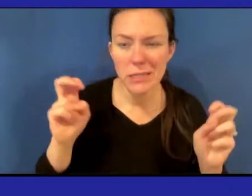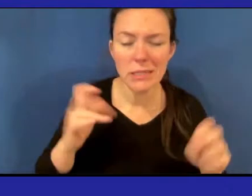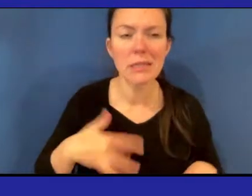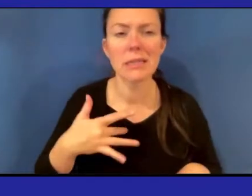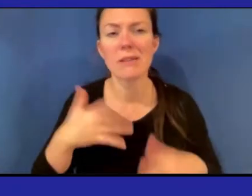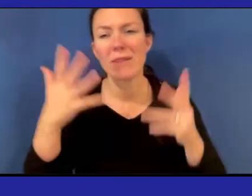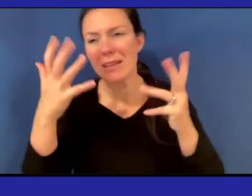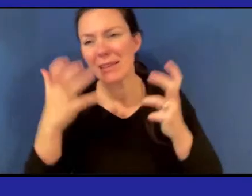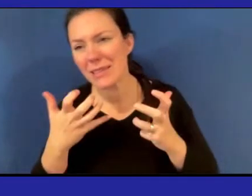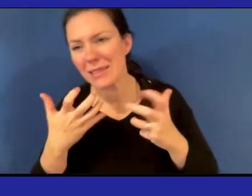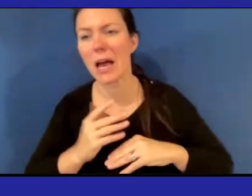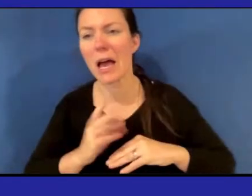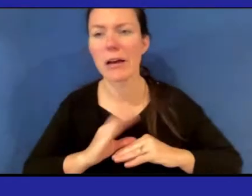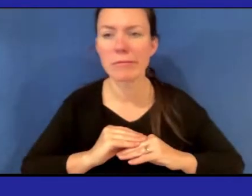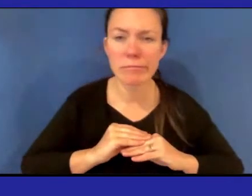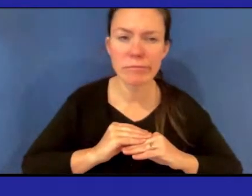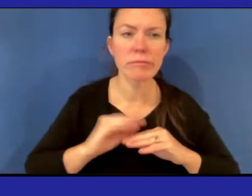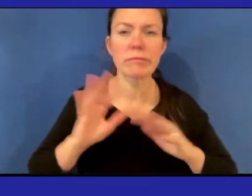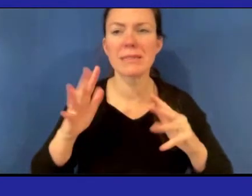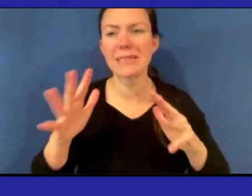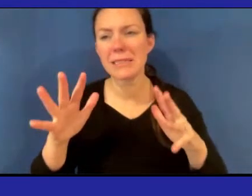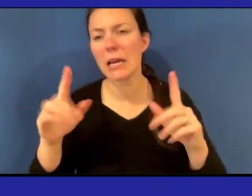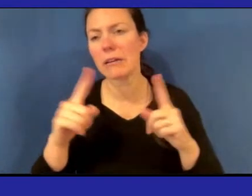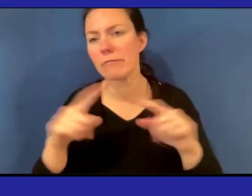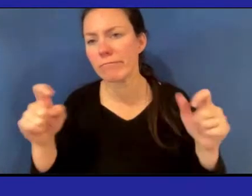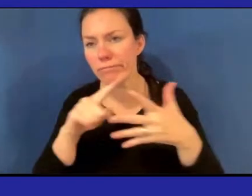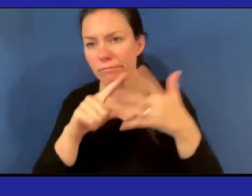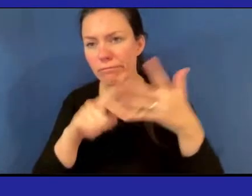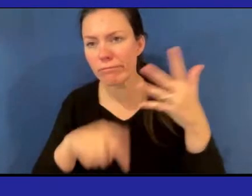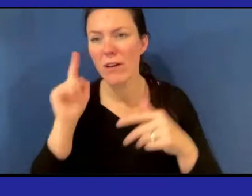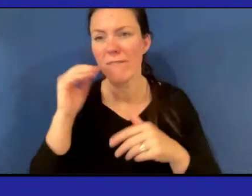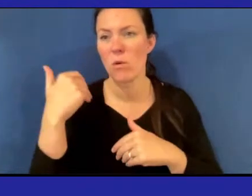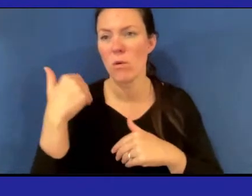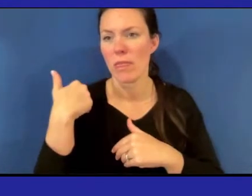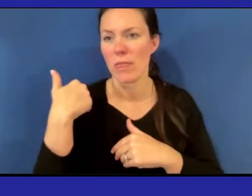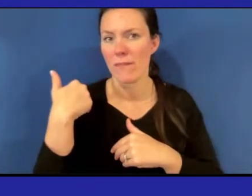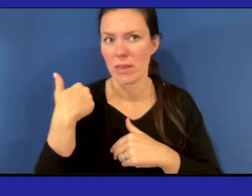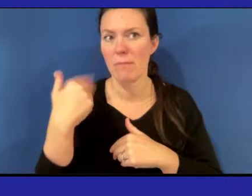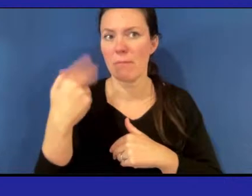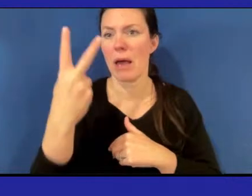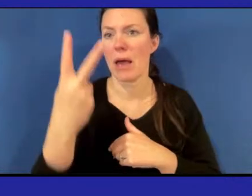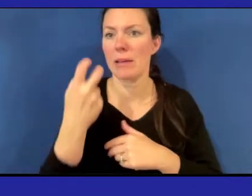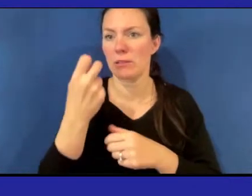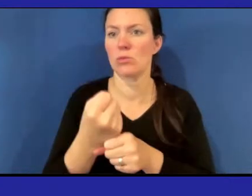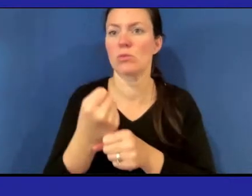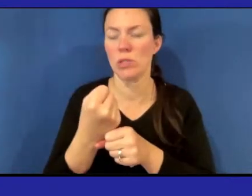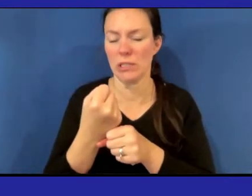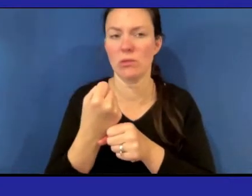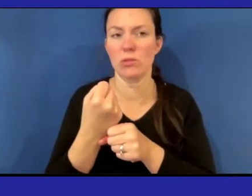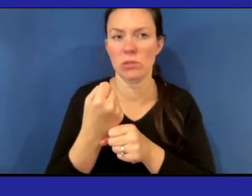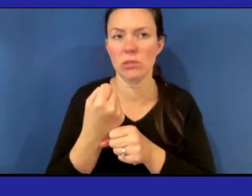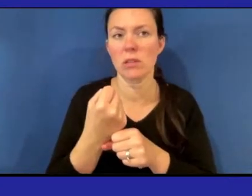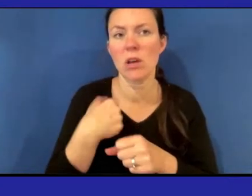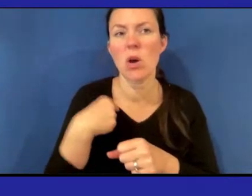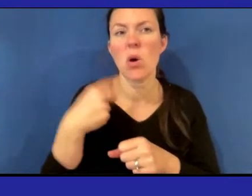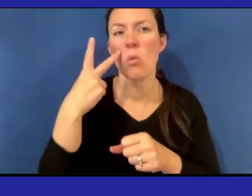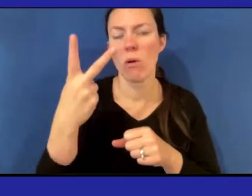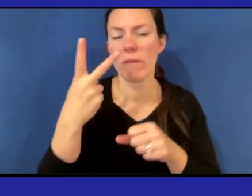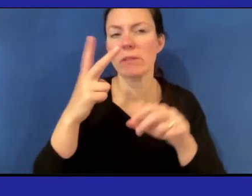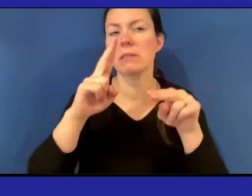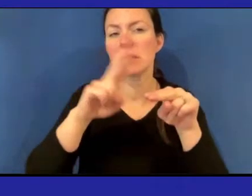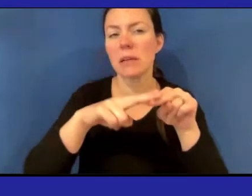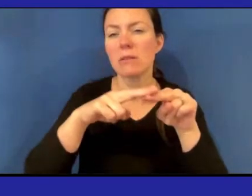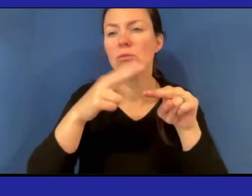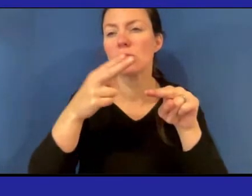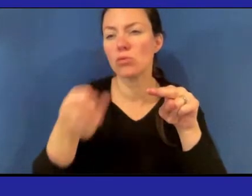etc. Over the last 2 cycles of surveying, we've seen a drop on average in